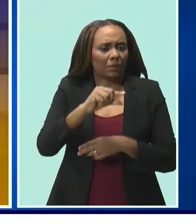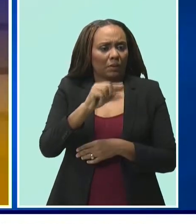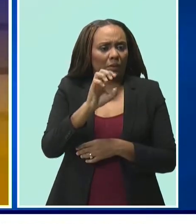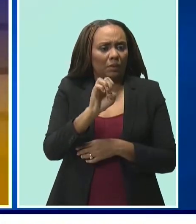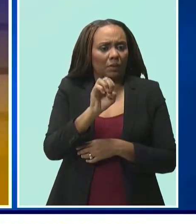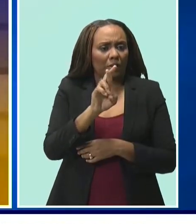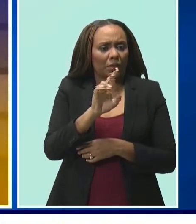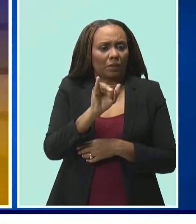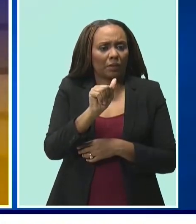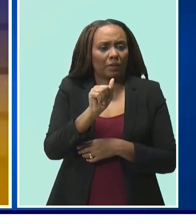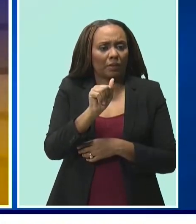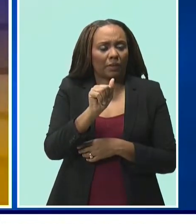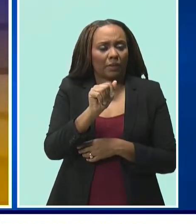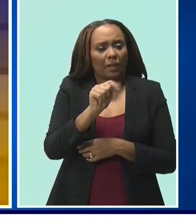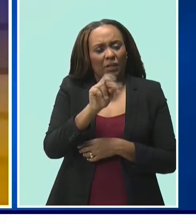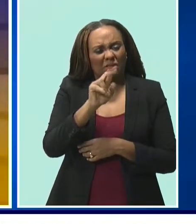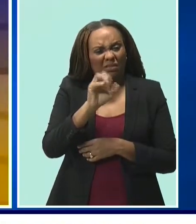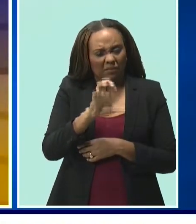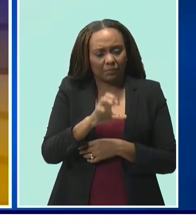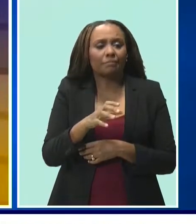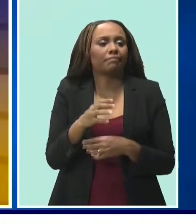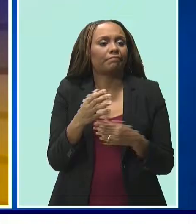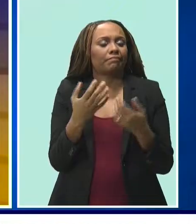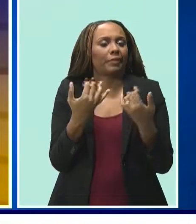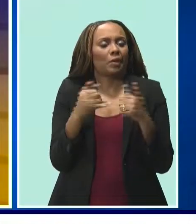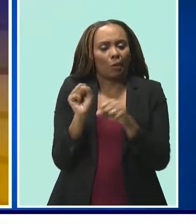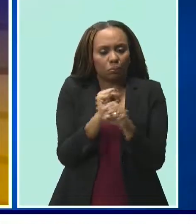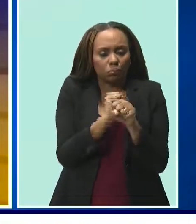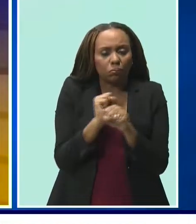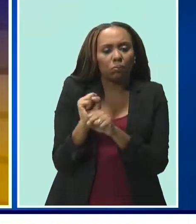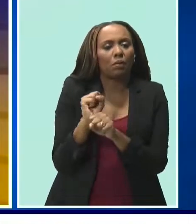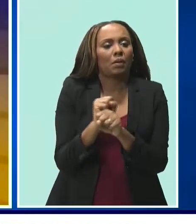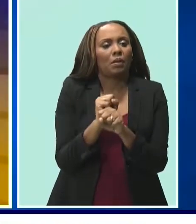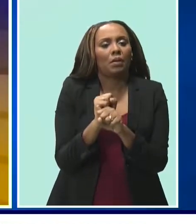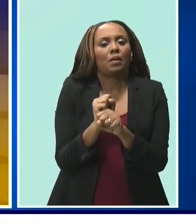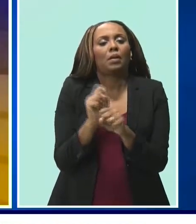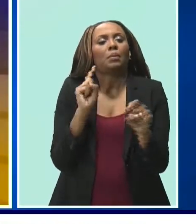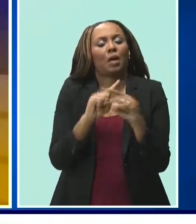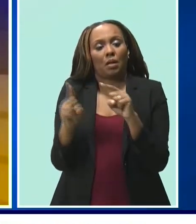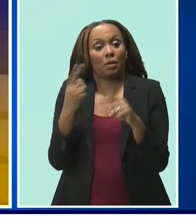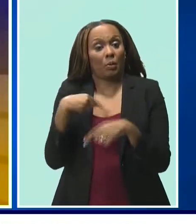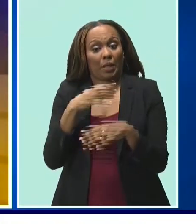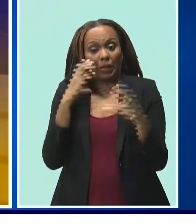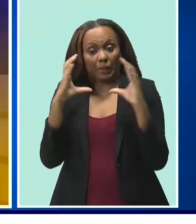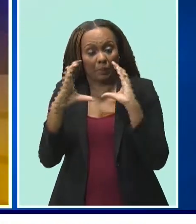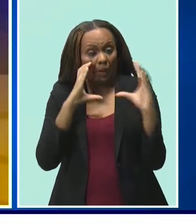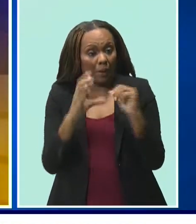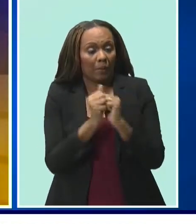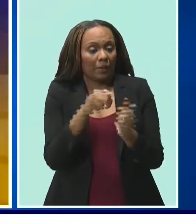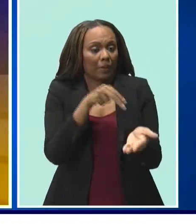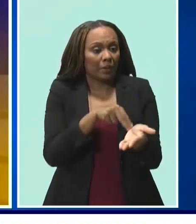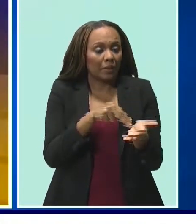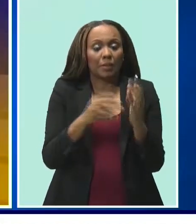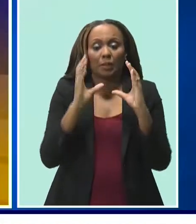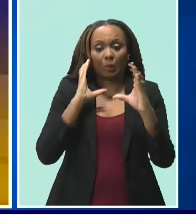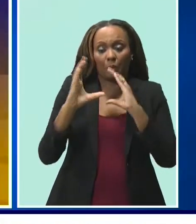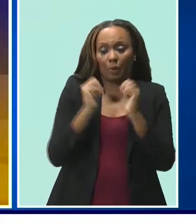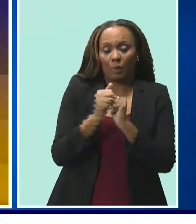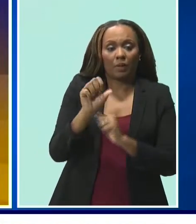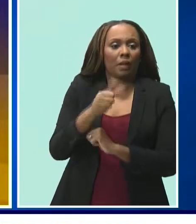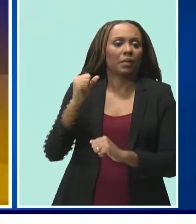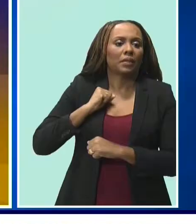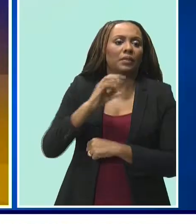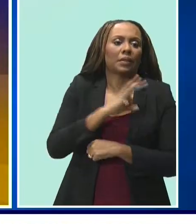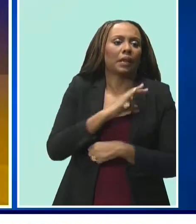being worked on or have been worked on, and therefore will be communicated to the nurses and the other staff at the